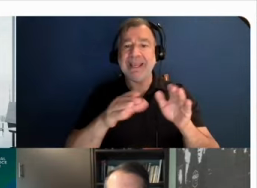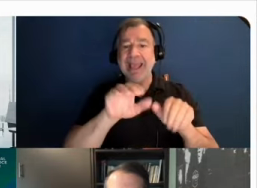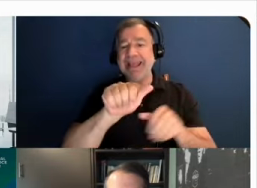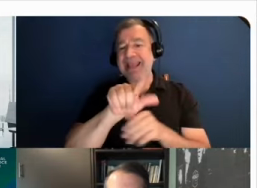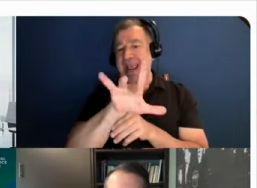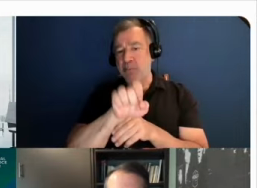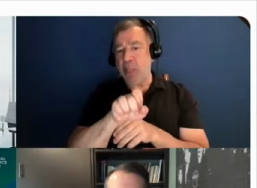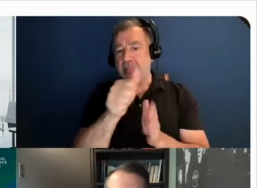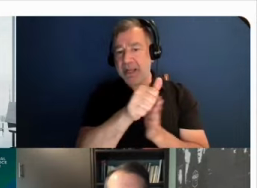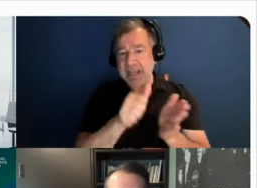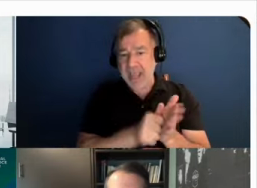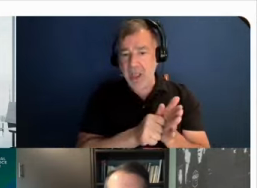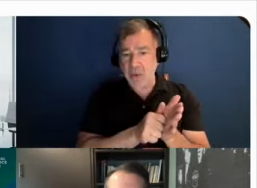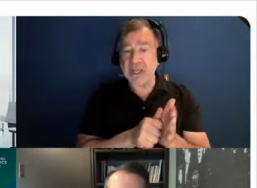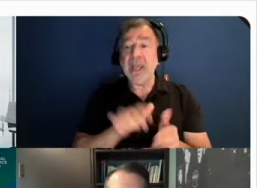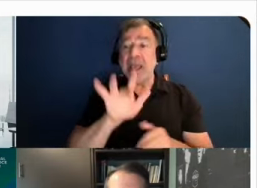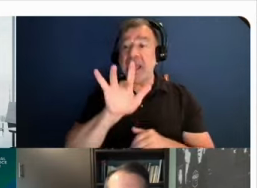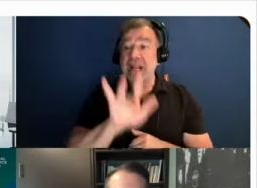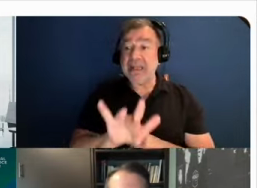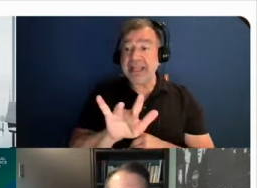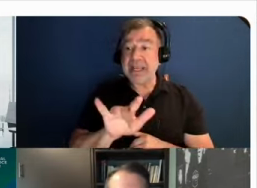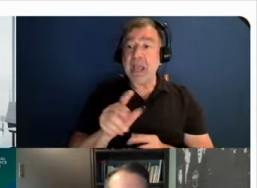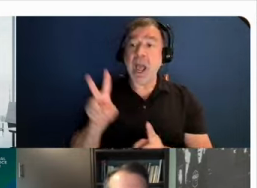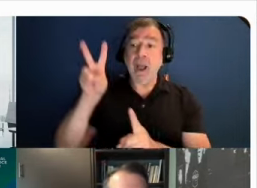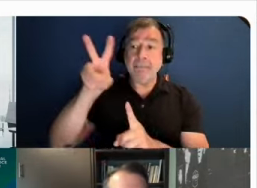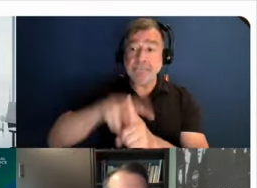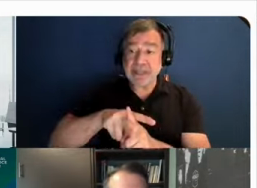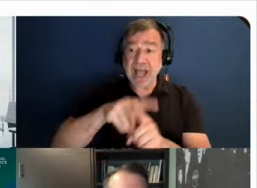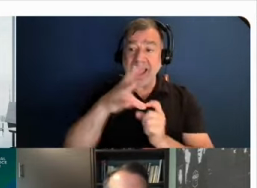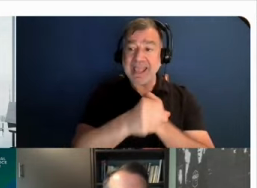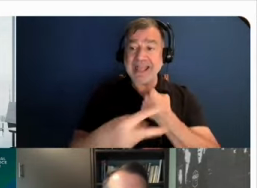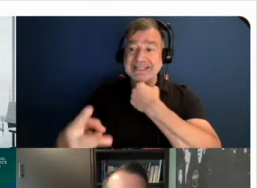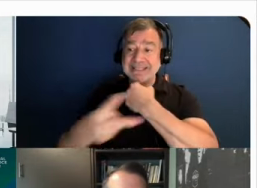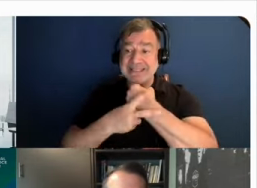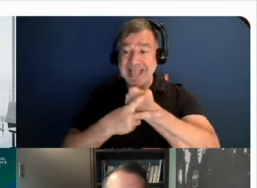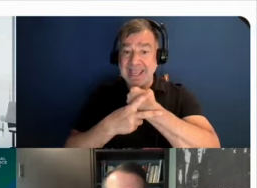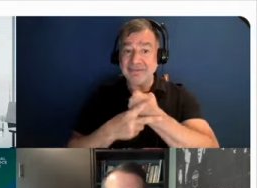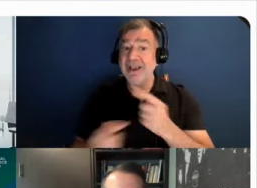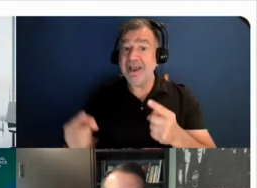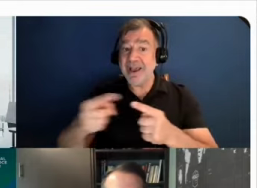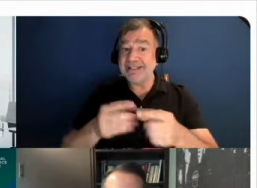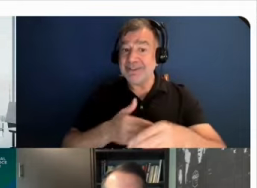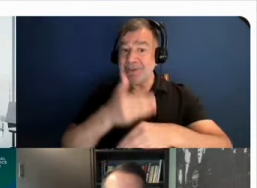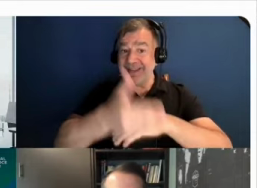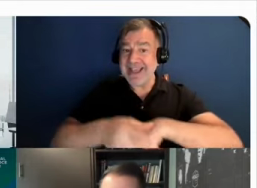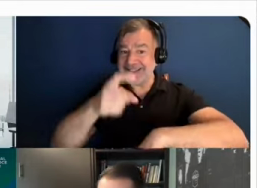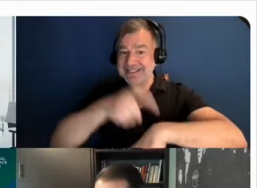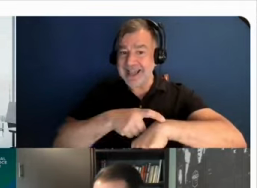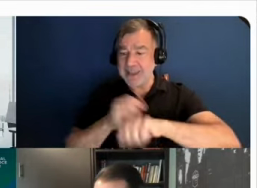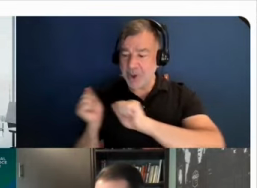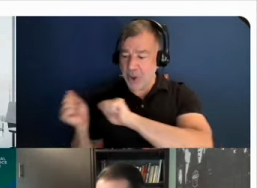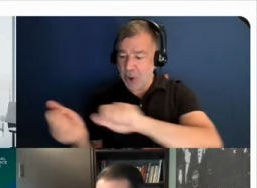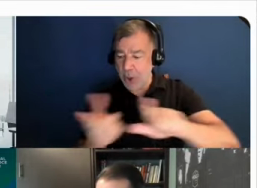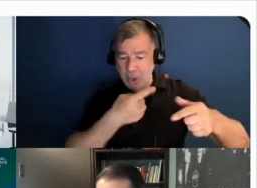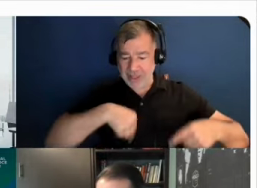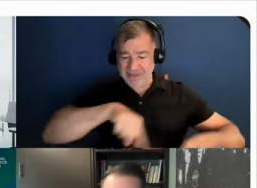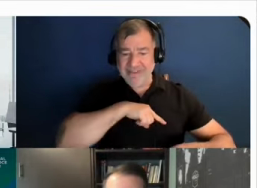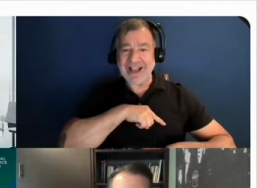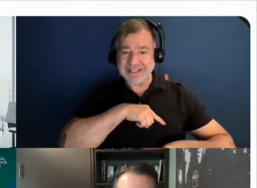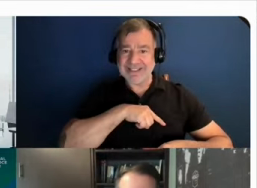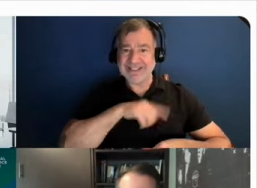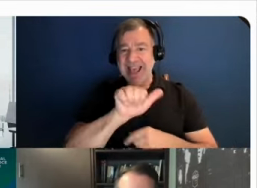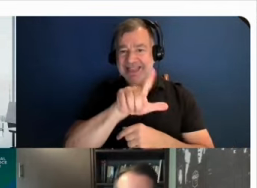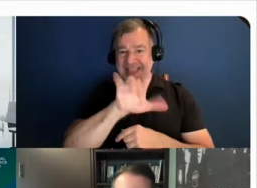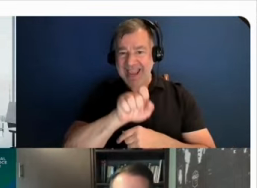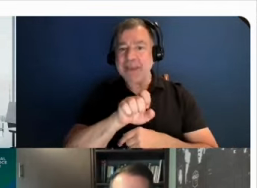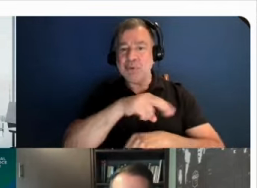Click, apply, and save. And until we connect again, all of us at the ABLE National Resource Center, Vestwell